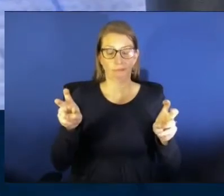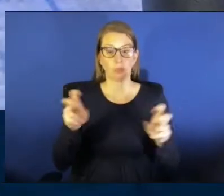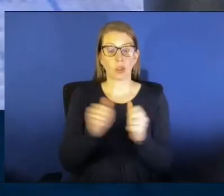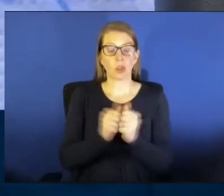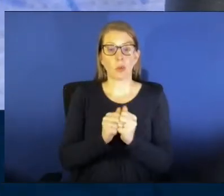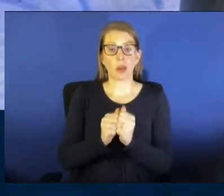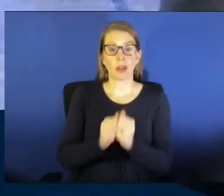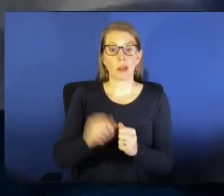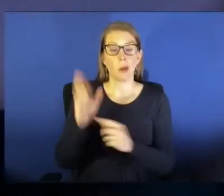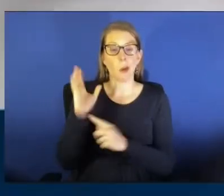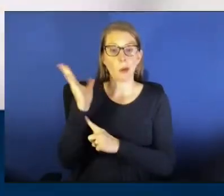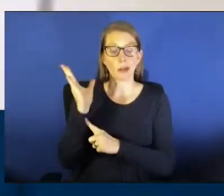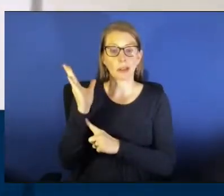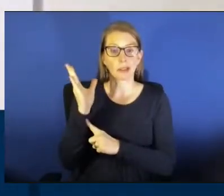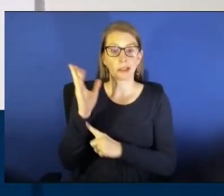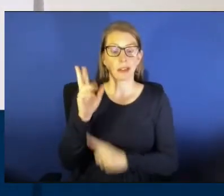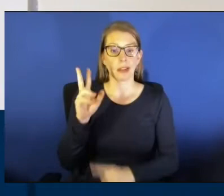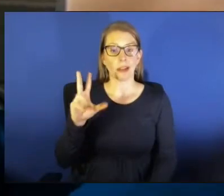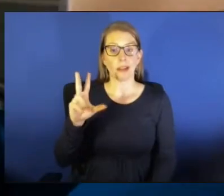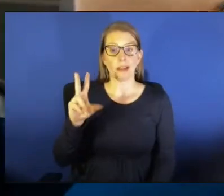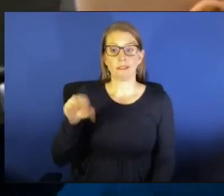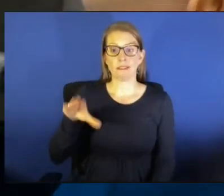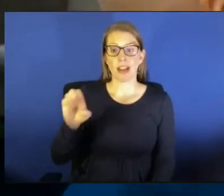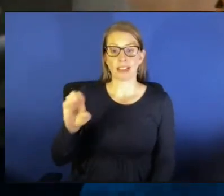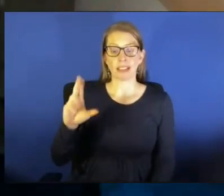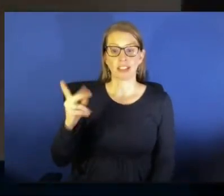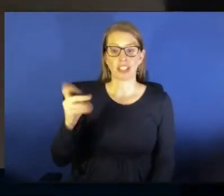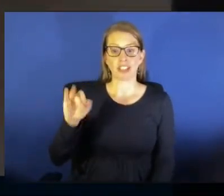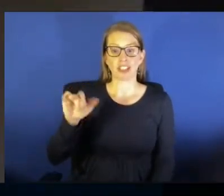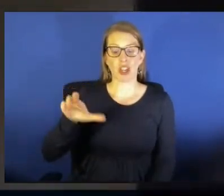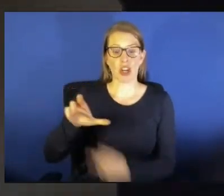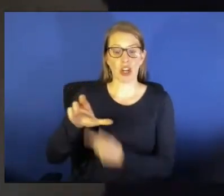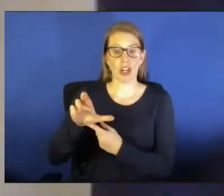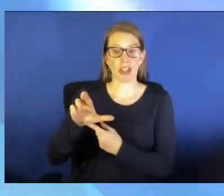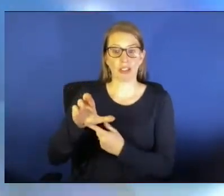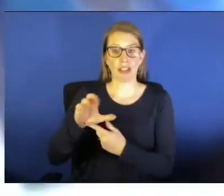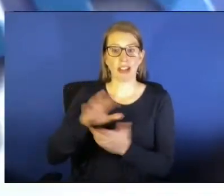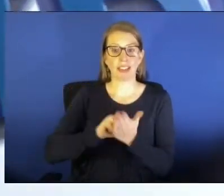Director of the University of Kansas Cancer Center, Dr. Roy Jensen.